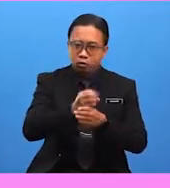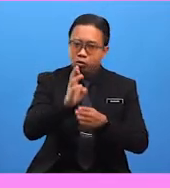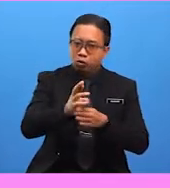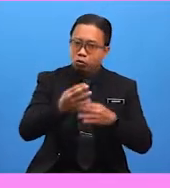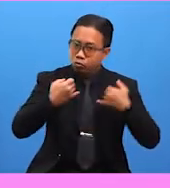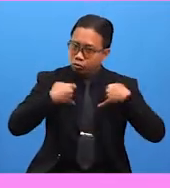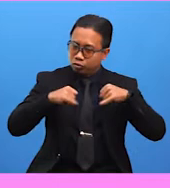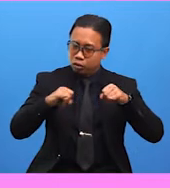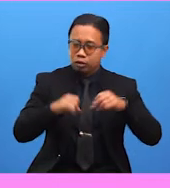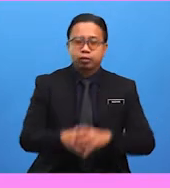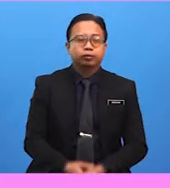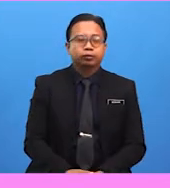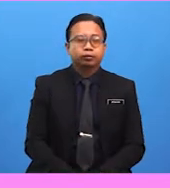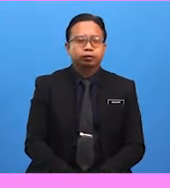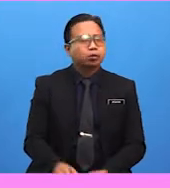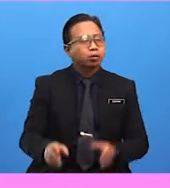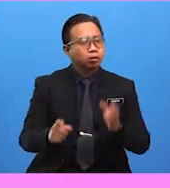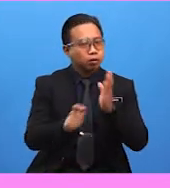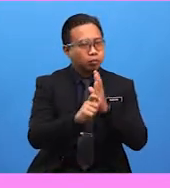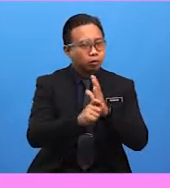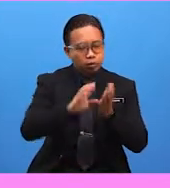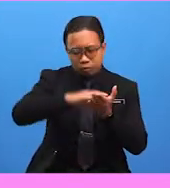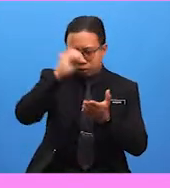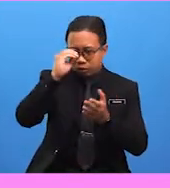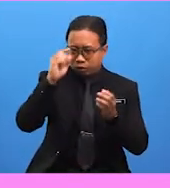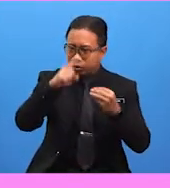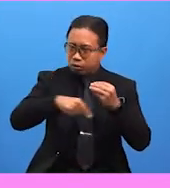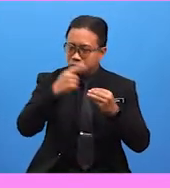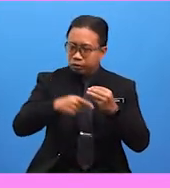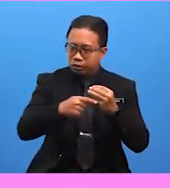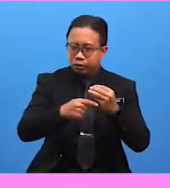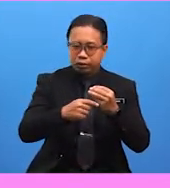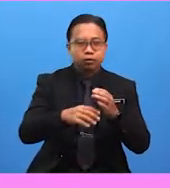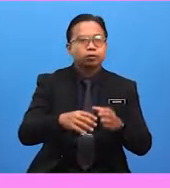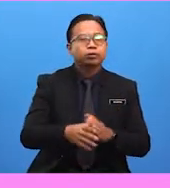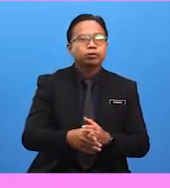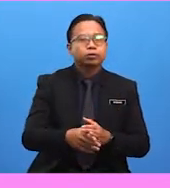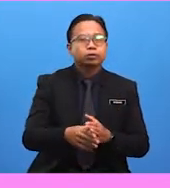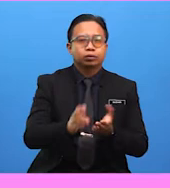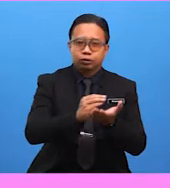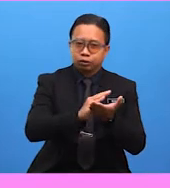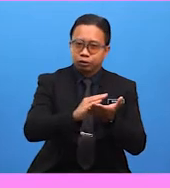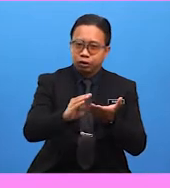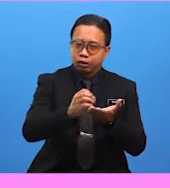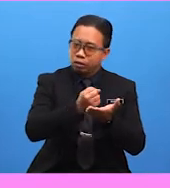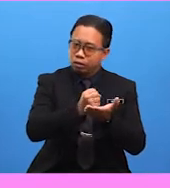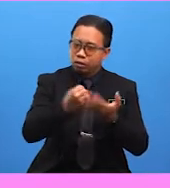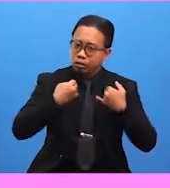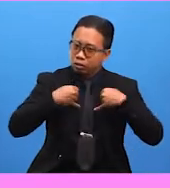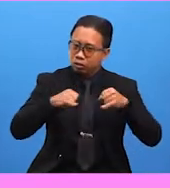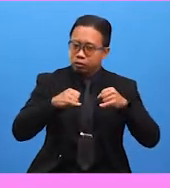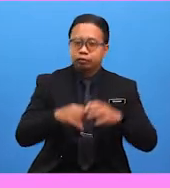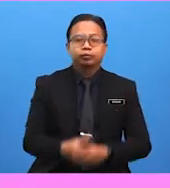hone your sales skills through online courses such as those offered